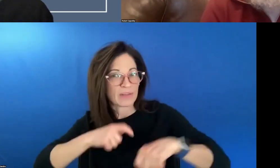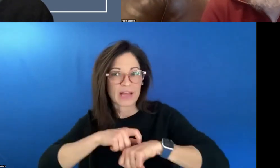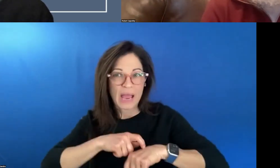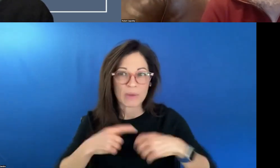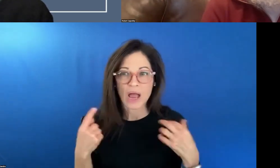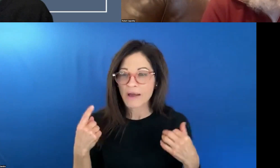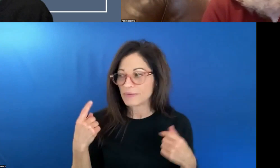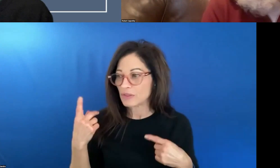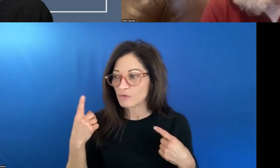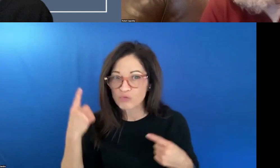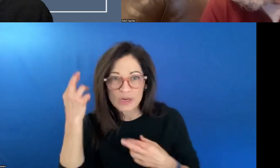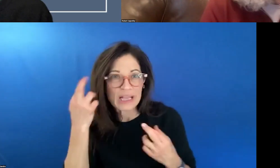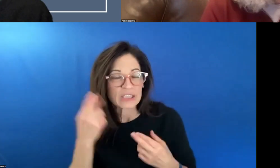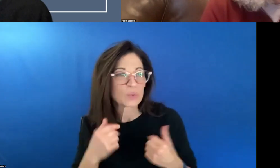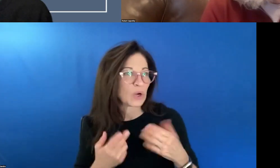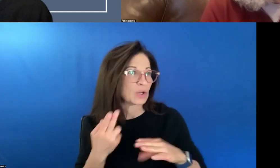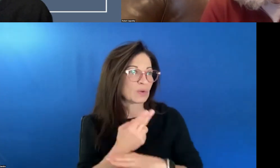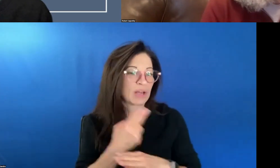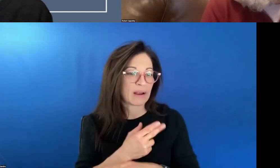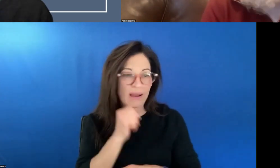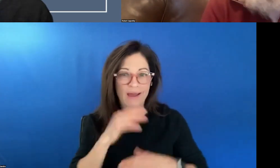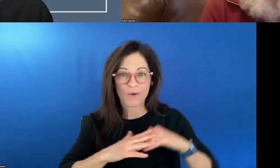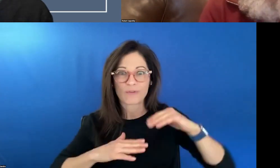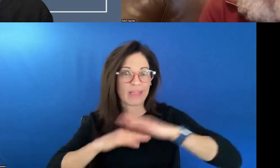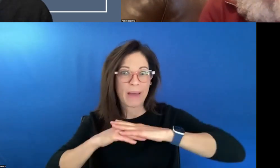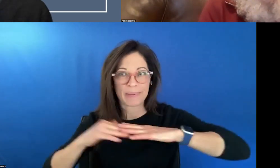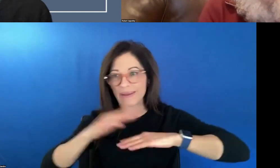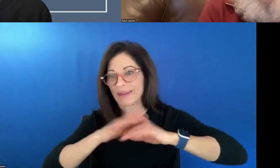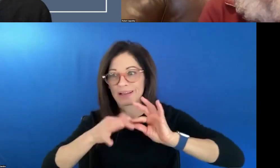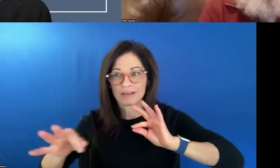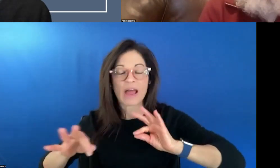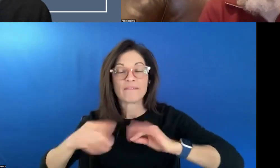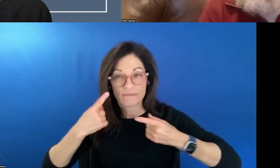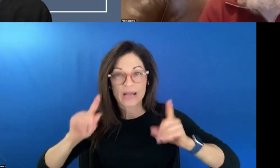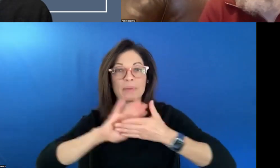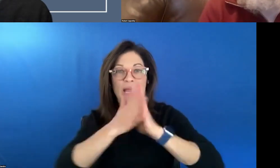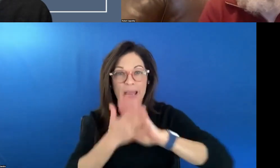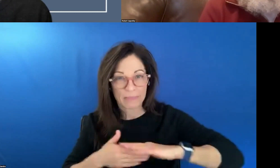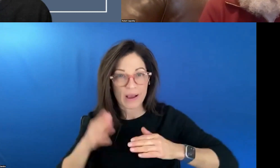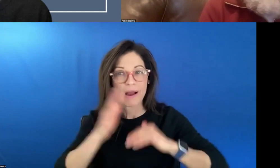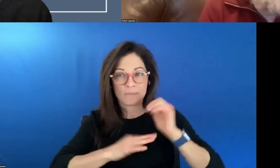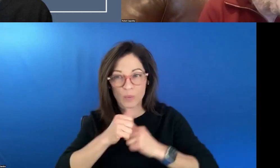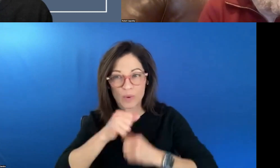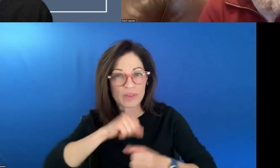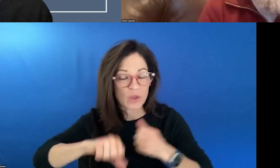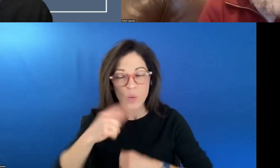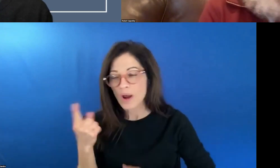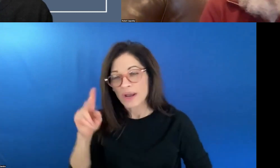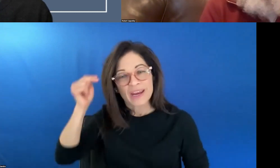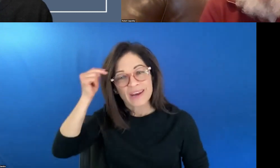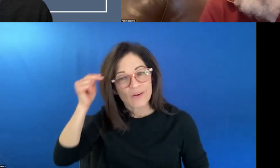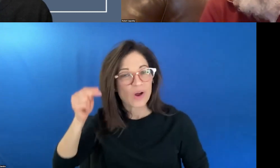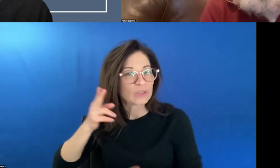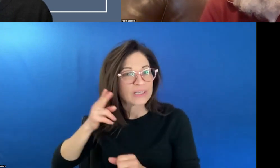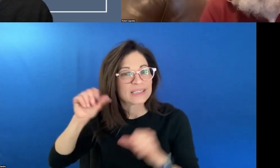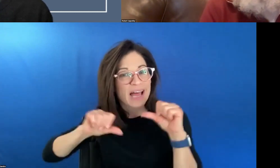non-overlapping vocabularies. And as we all got more comfortable with each other, a bunch of us neuroscientists sort of said to this one kind of approachable guy,